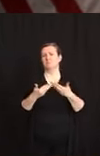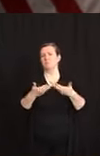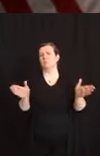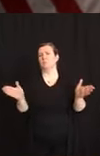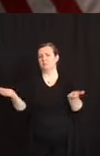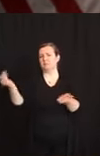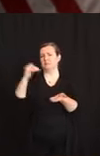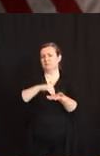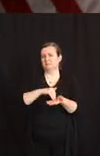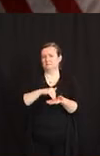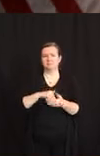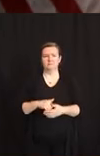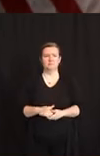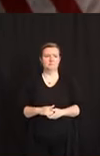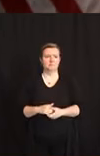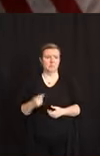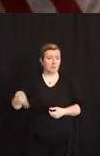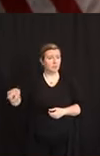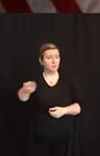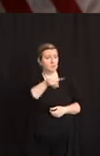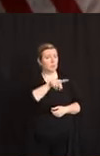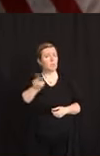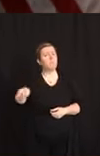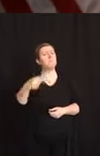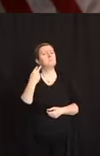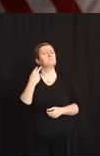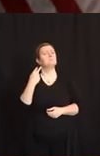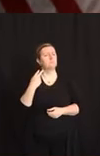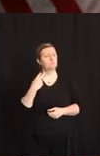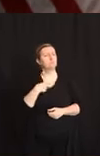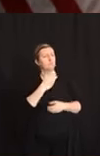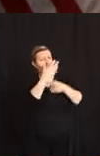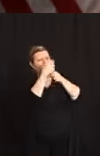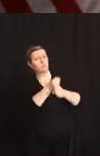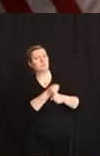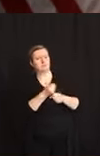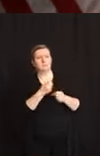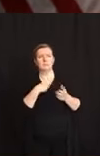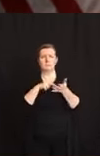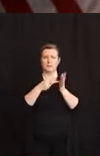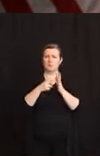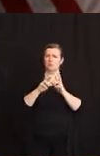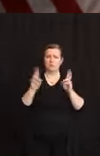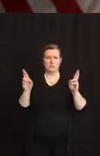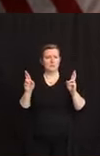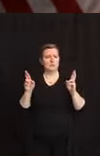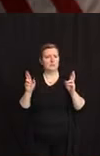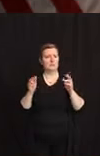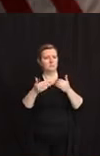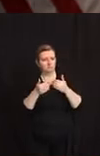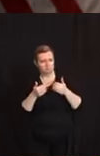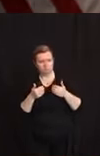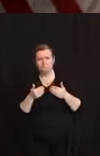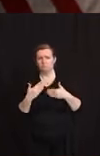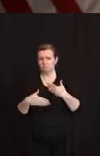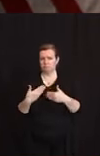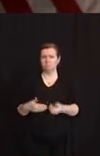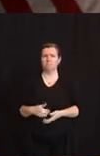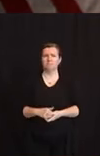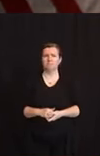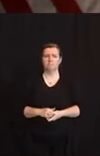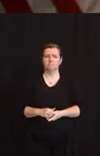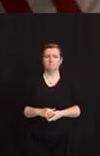That's sort of what has to happen. Let's keep cracking the back of this virus. Let's not just get to the top of the curve. Let's start going down the back